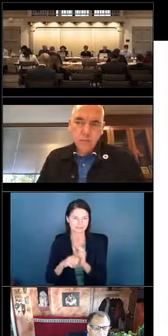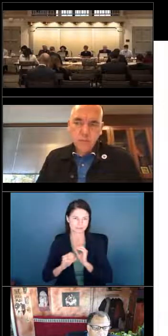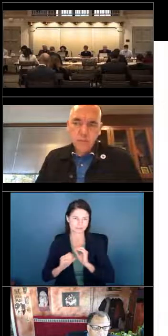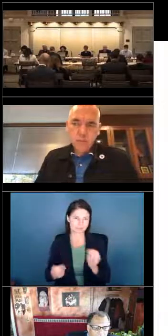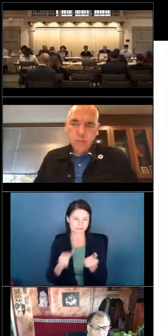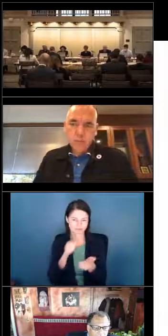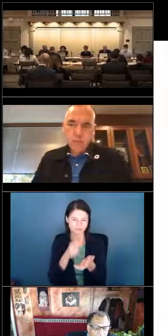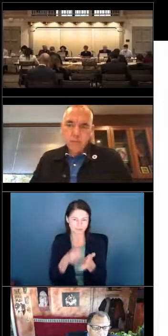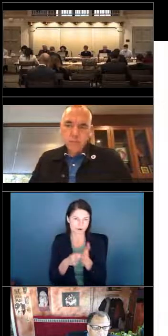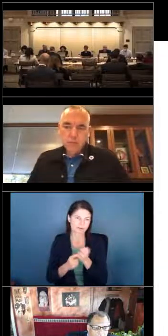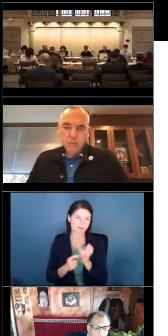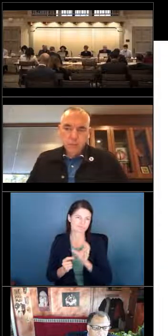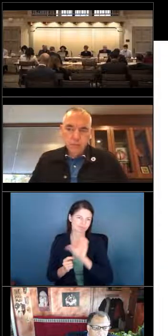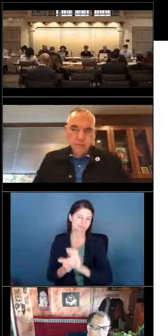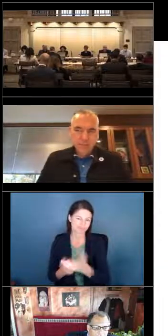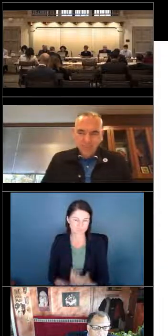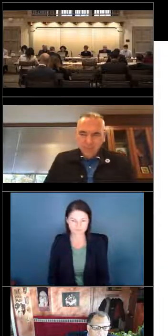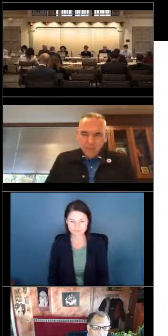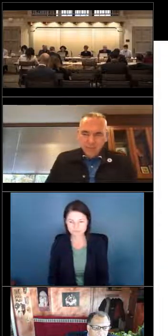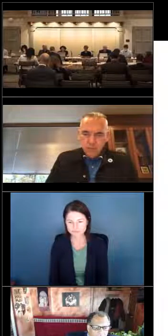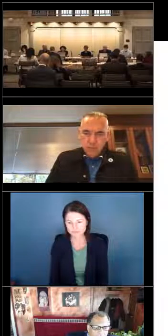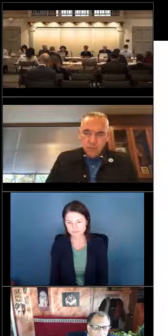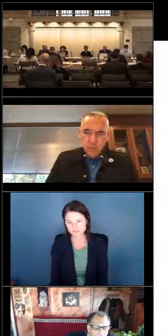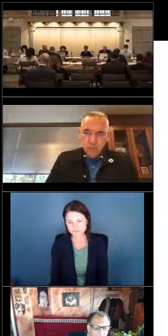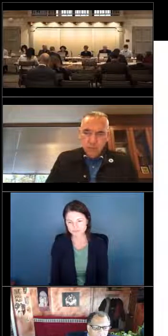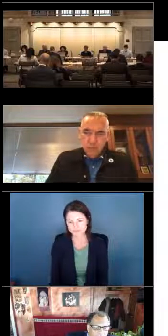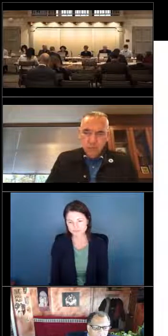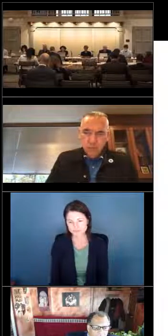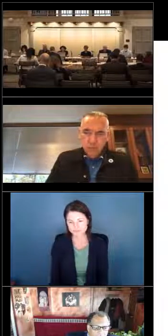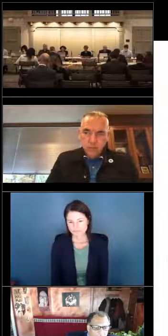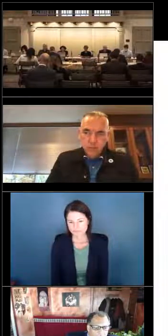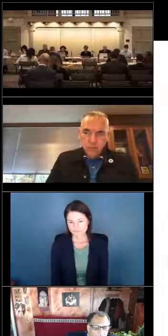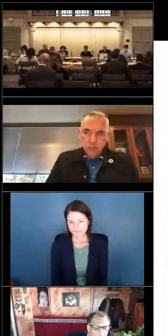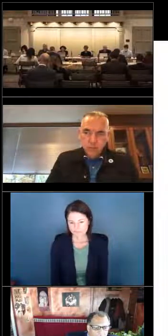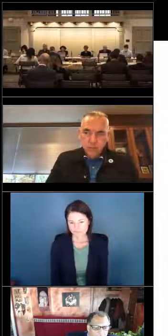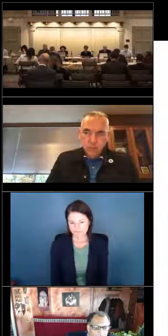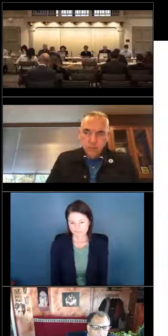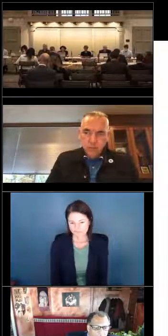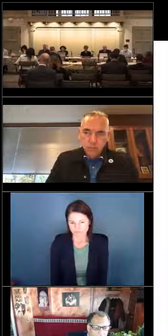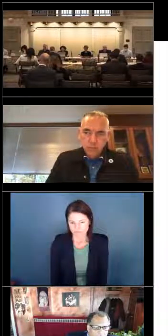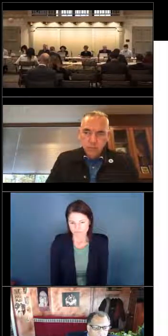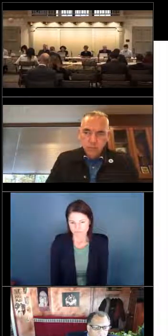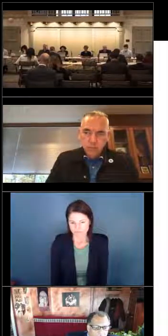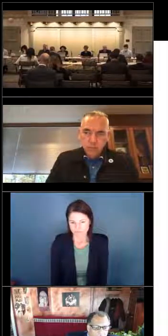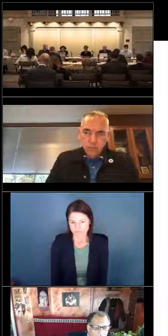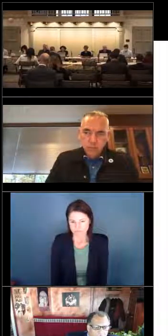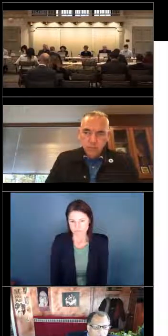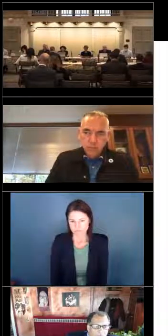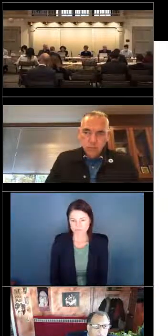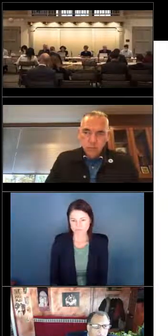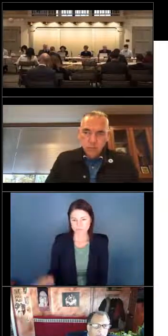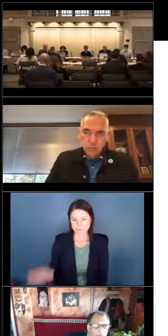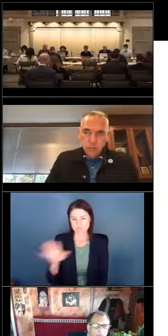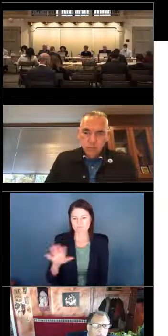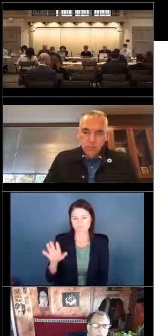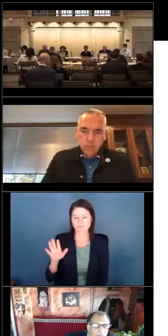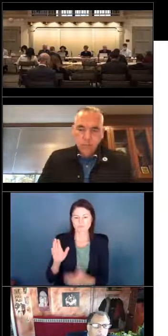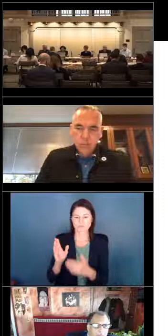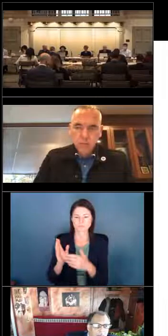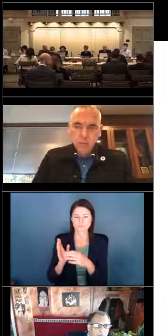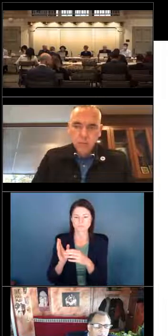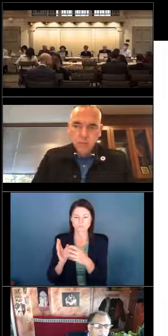state gave a little bit about $7.1 million in state match, and that accounted for about a little bit over half or 1% of the federal money being matched.